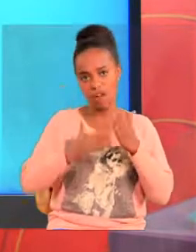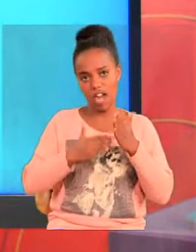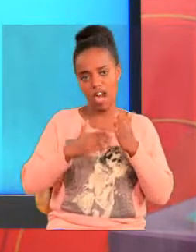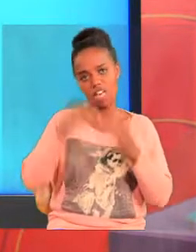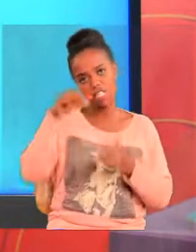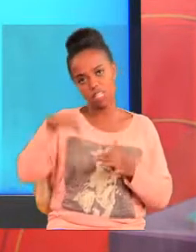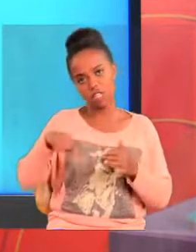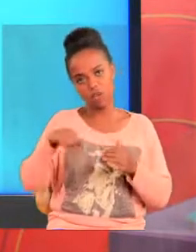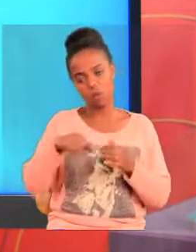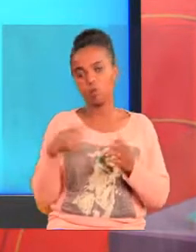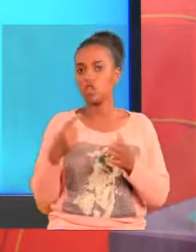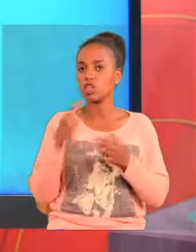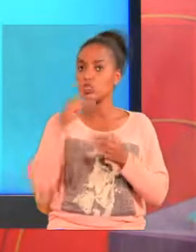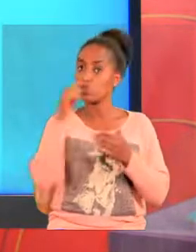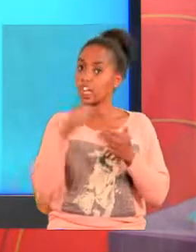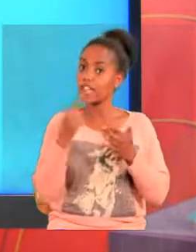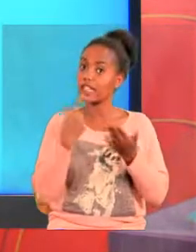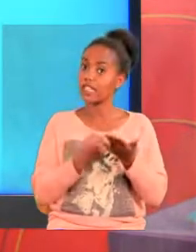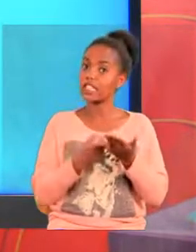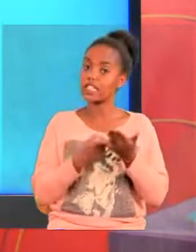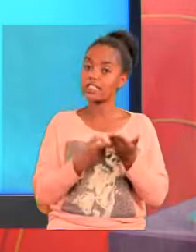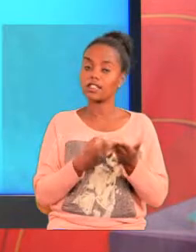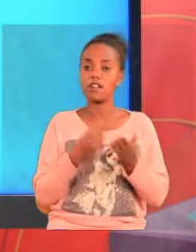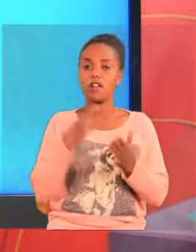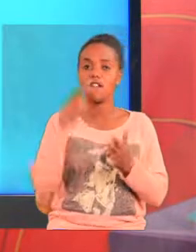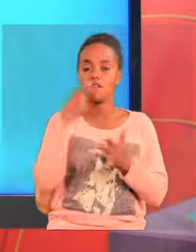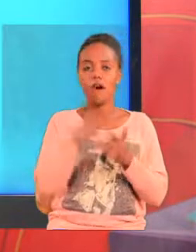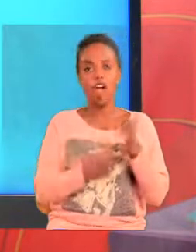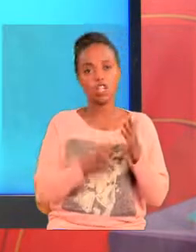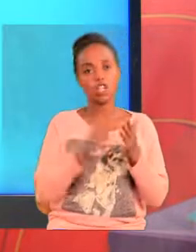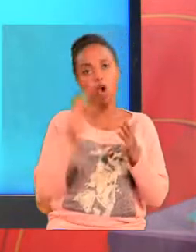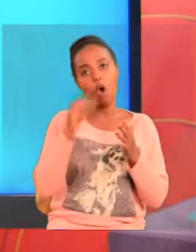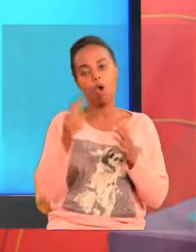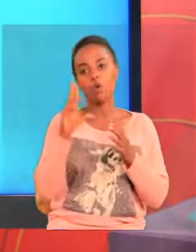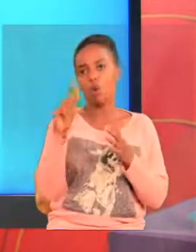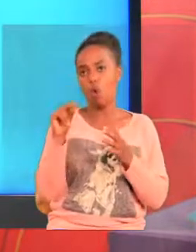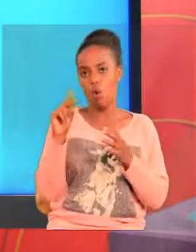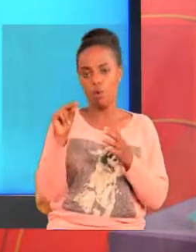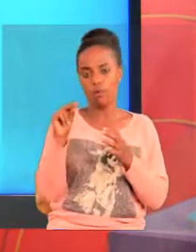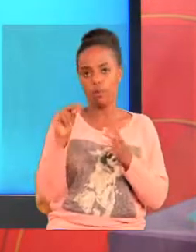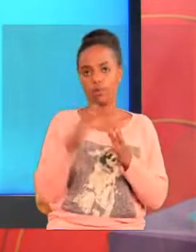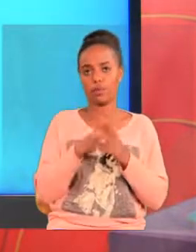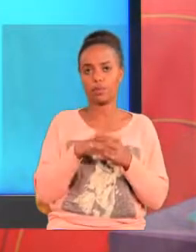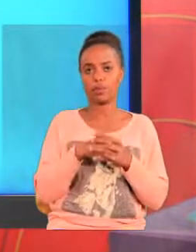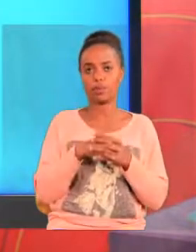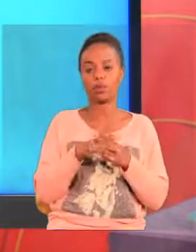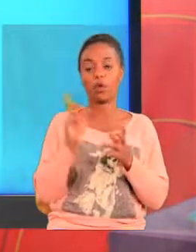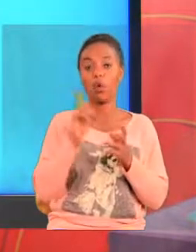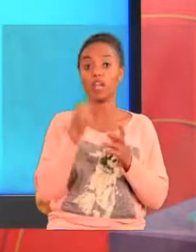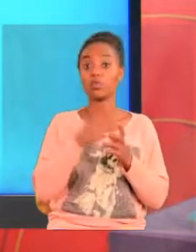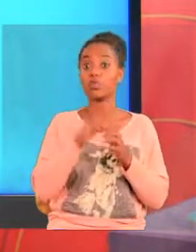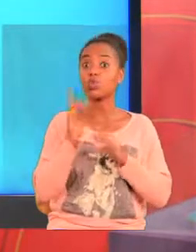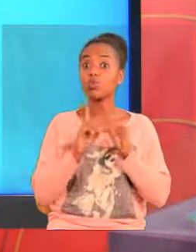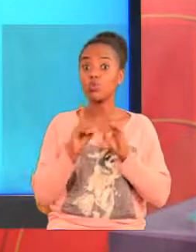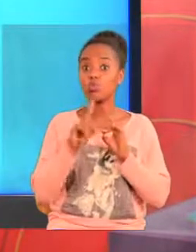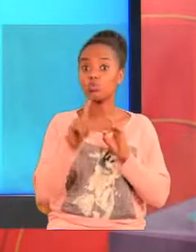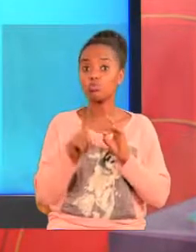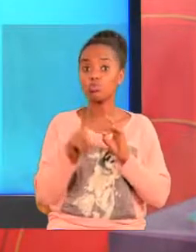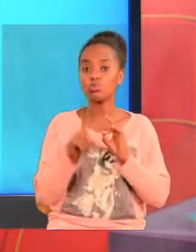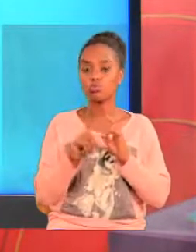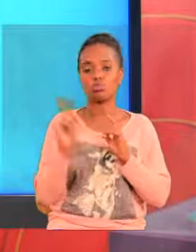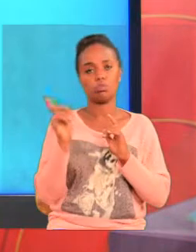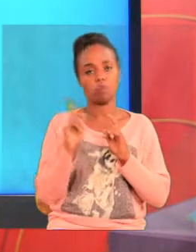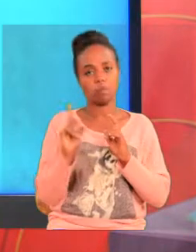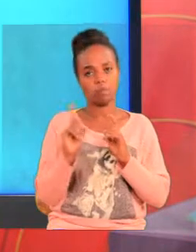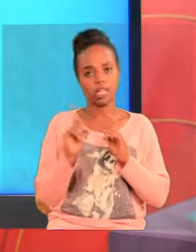whether this argument is valid or not, what you do is